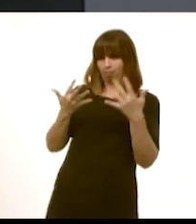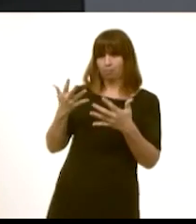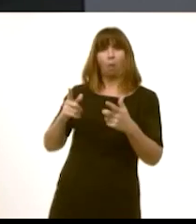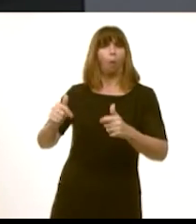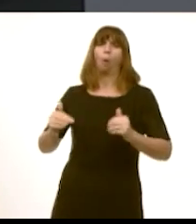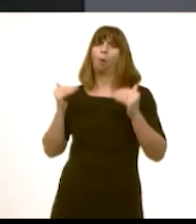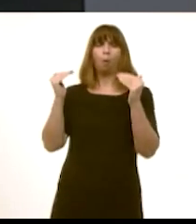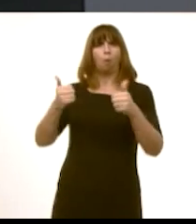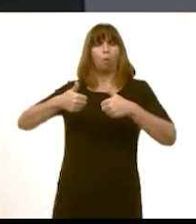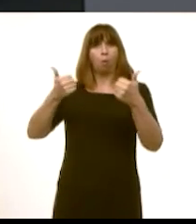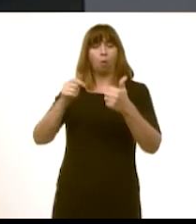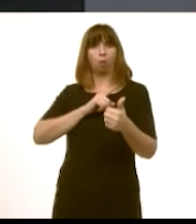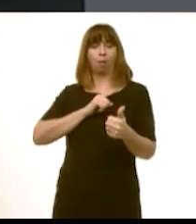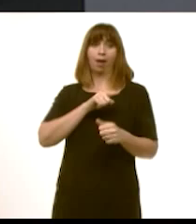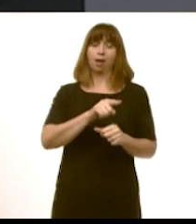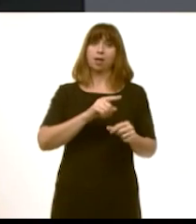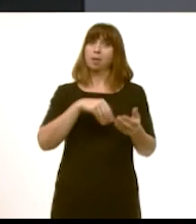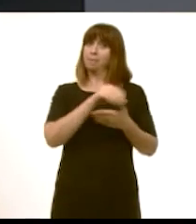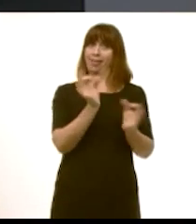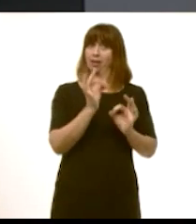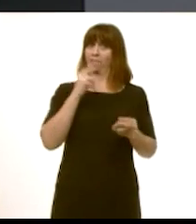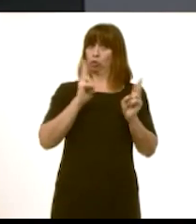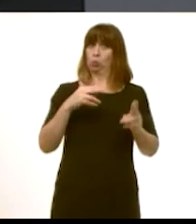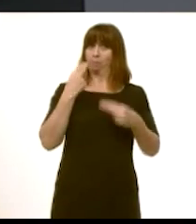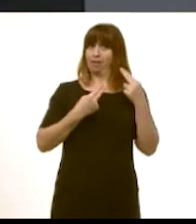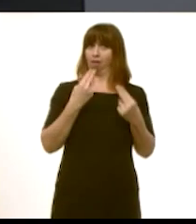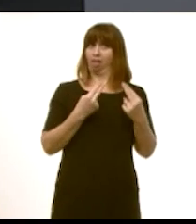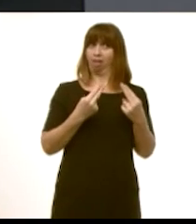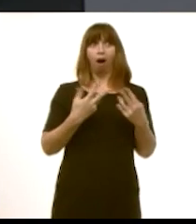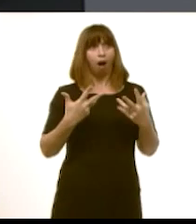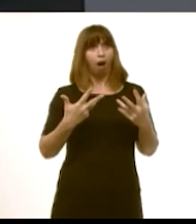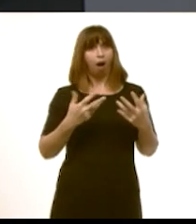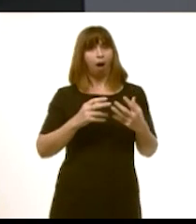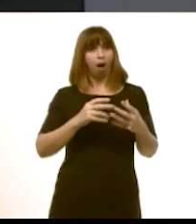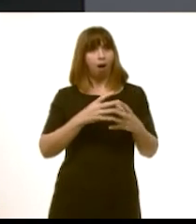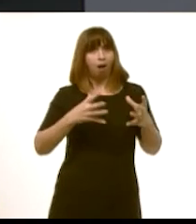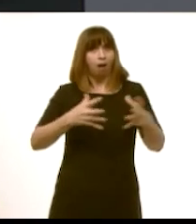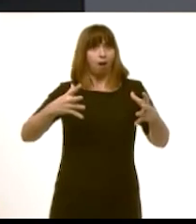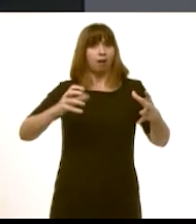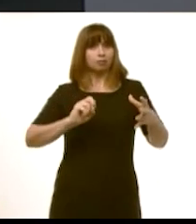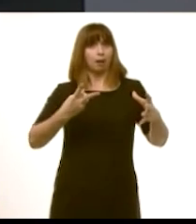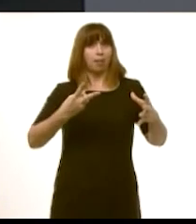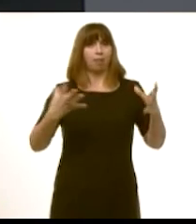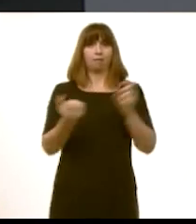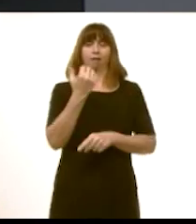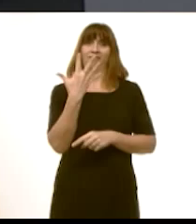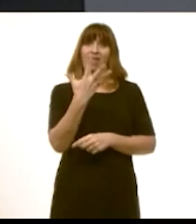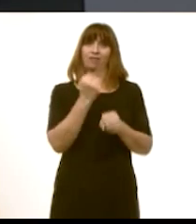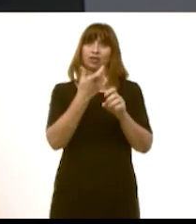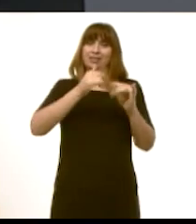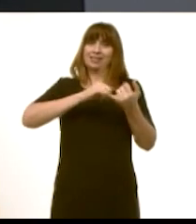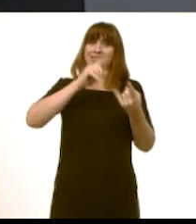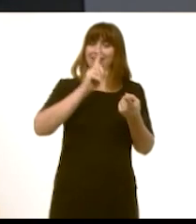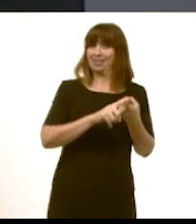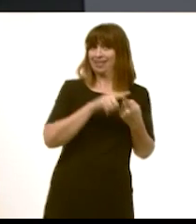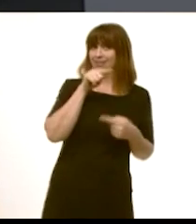emphasises, and the number of free school meal pupils at the school gaining 5 GCSEs doubled, despite the school having nearly double the Welsh